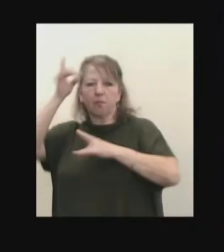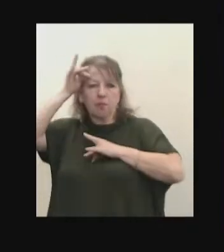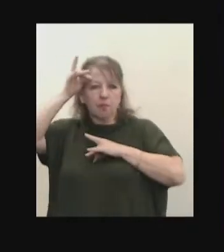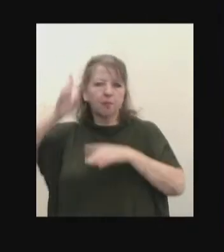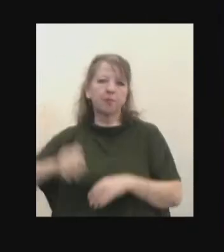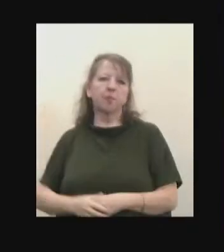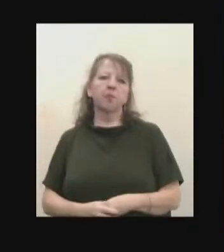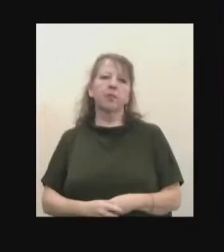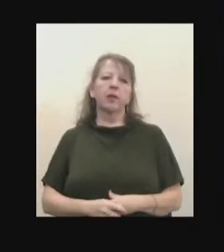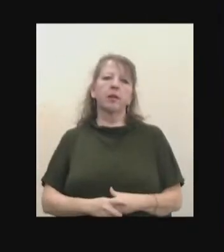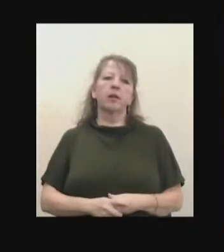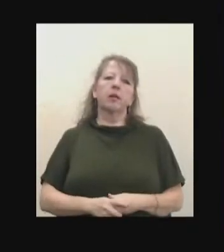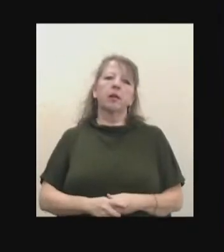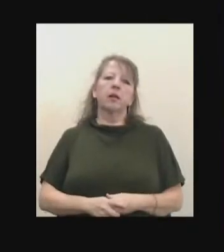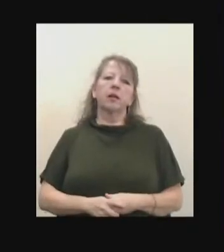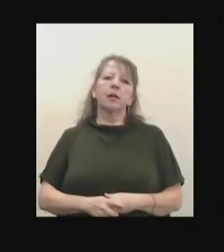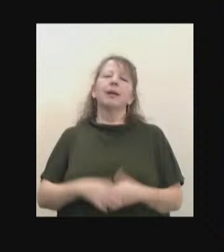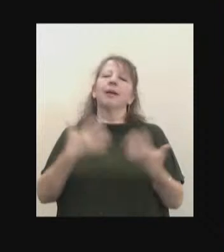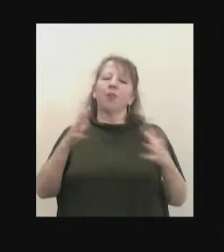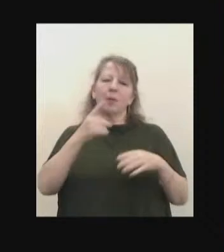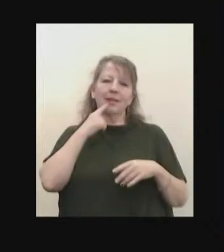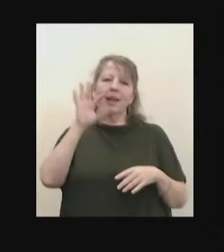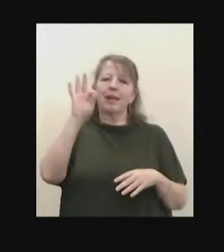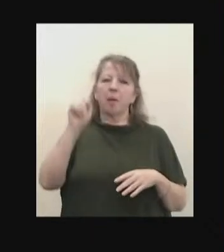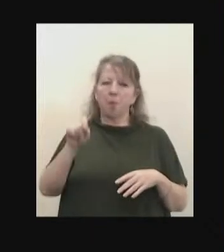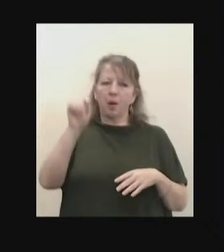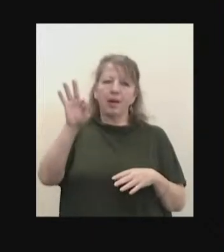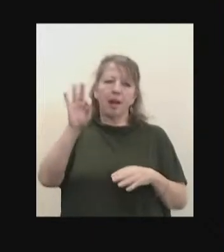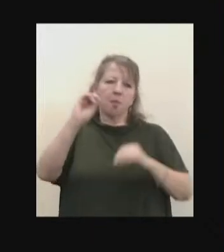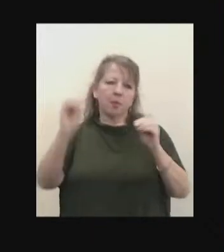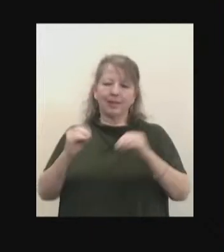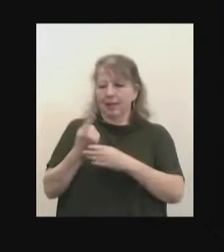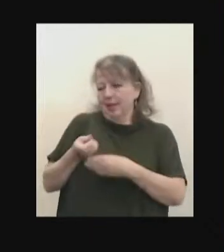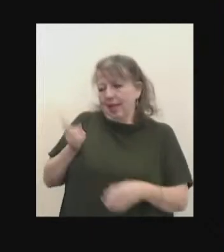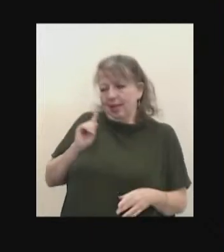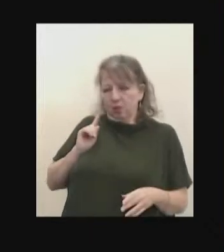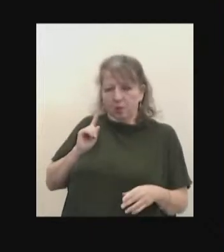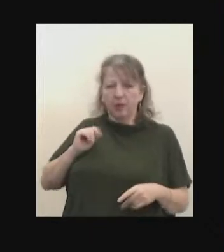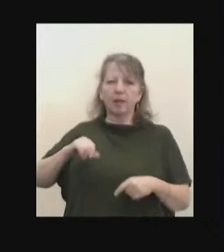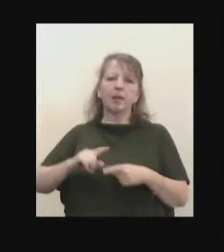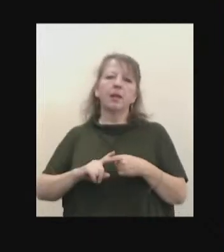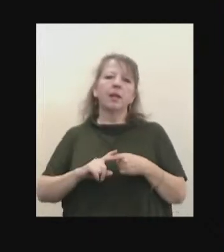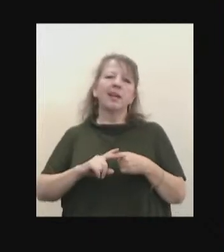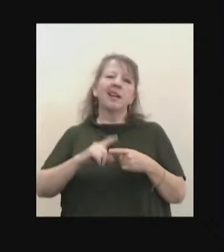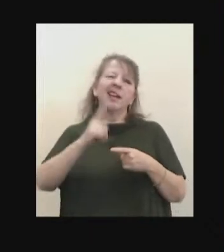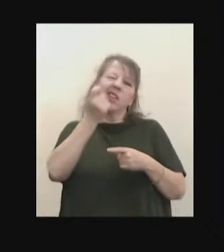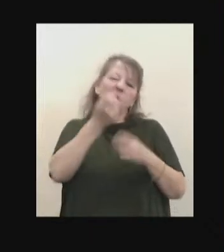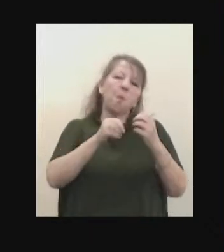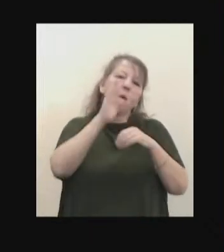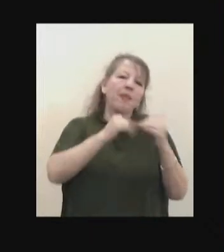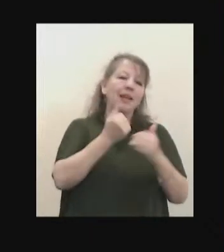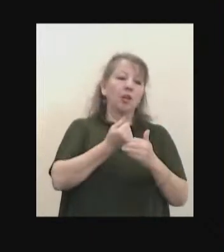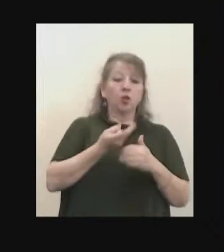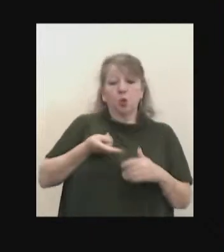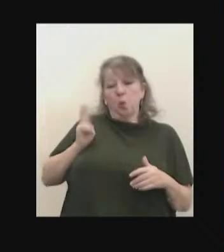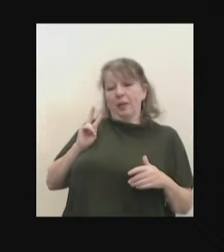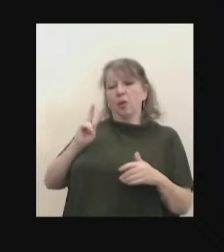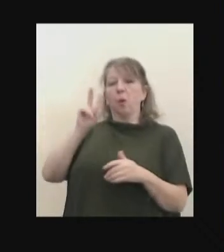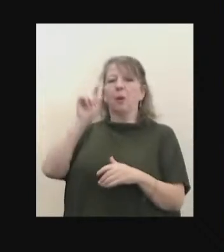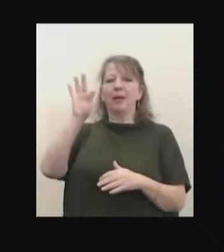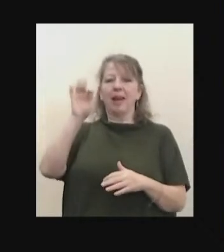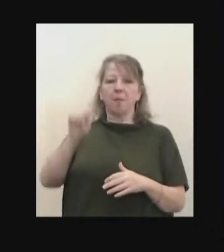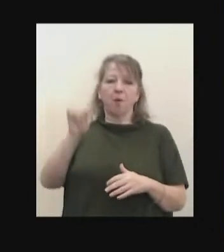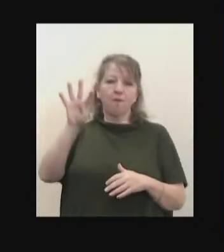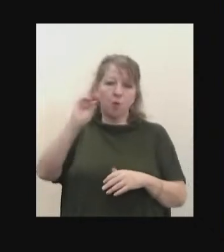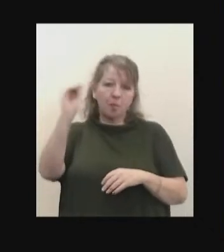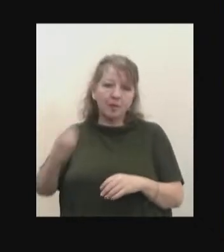As we noted, it was 9.9% for the week last week. It was a little higher than the week before, which was 9.4%. This